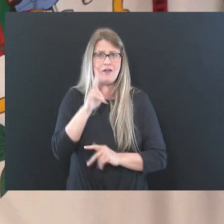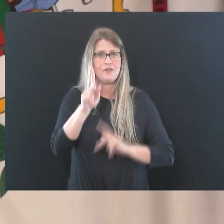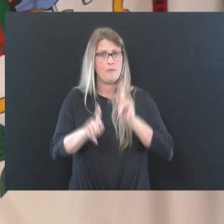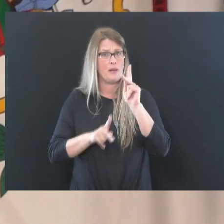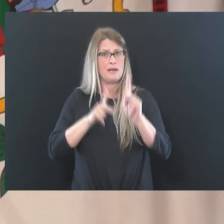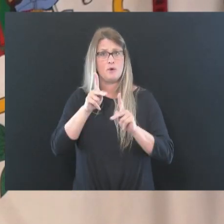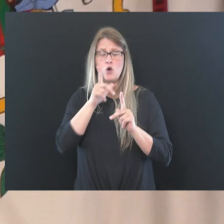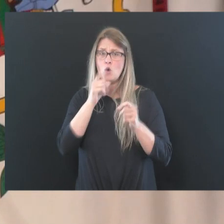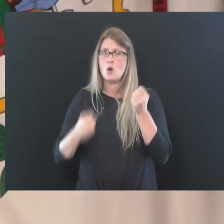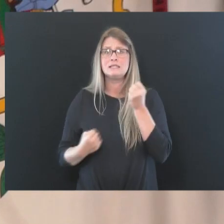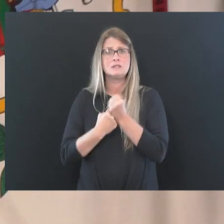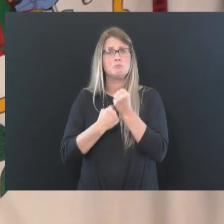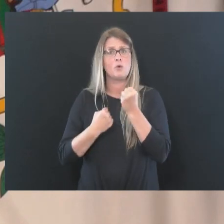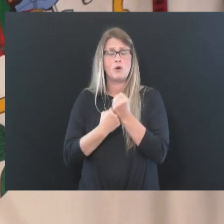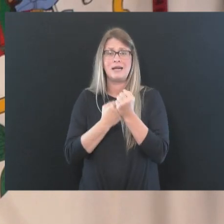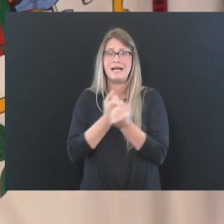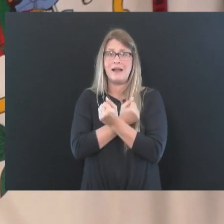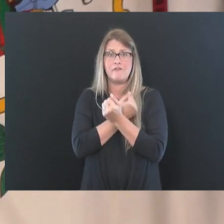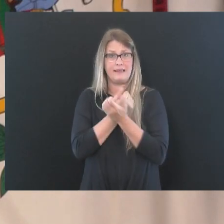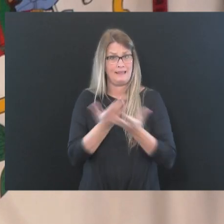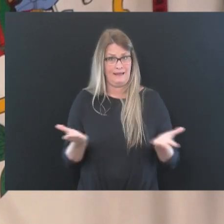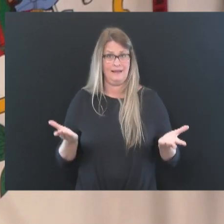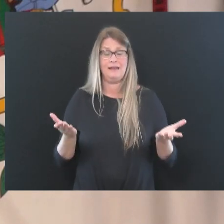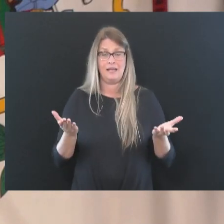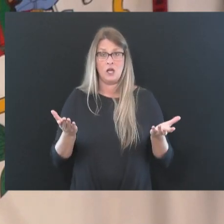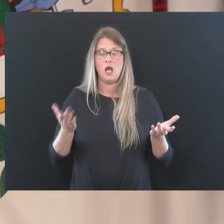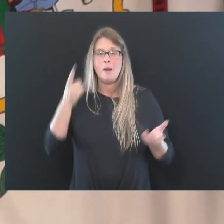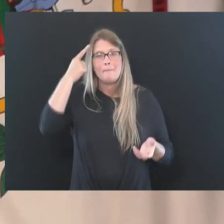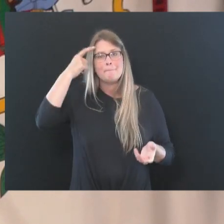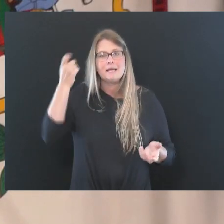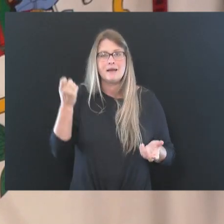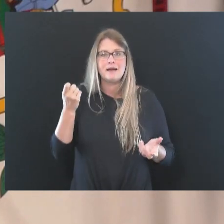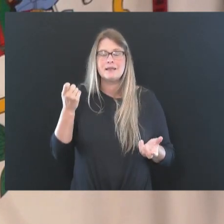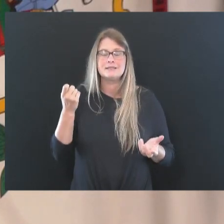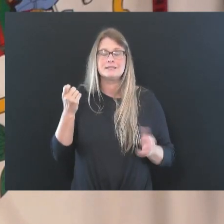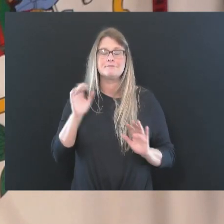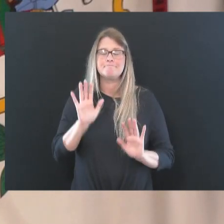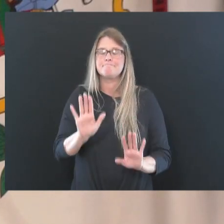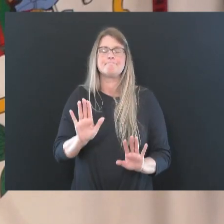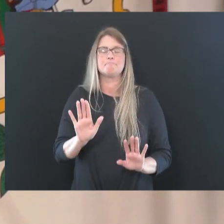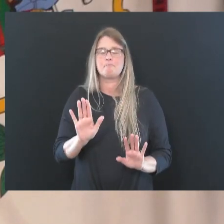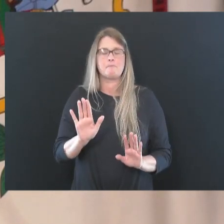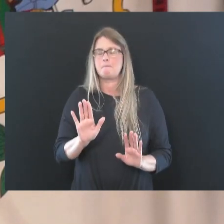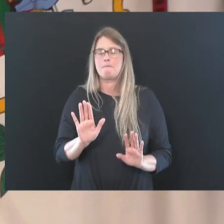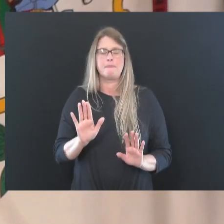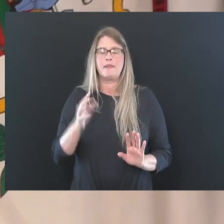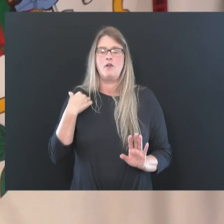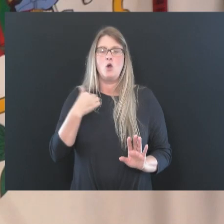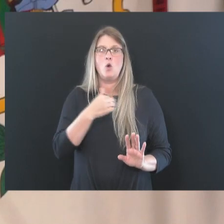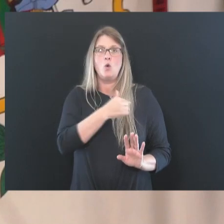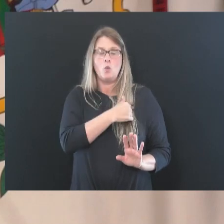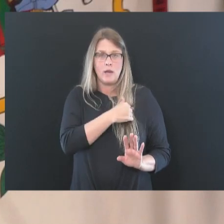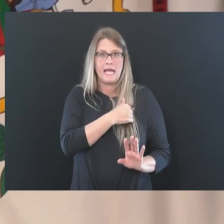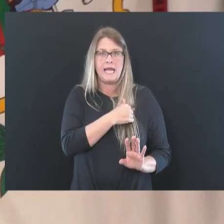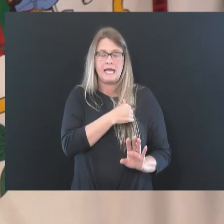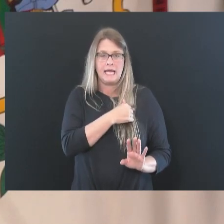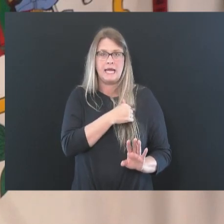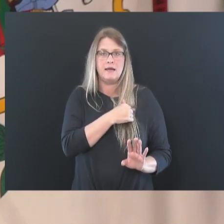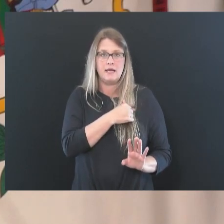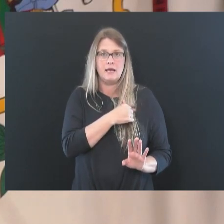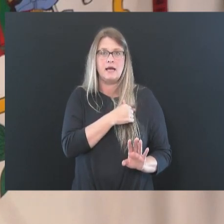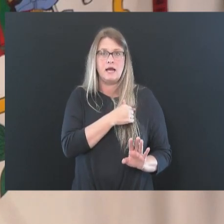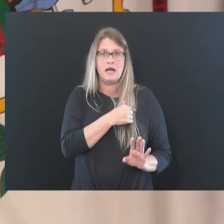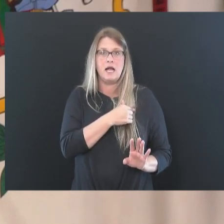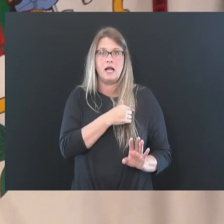whole effort are doing, you know, because let me just tell you this, that we are screaming from